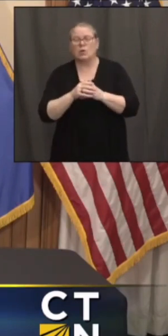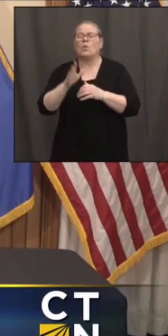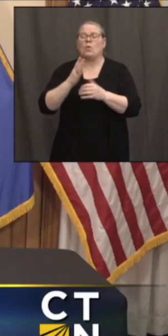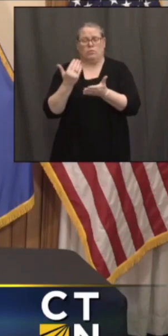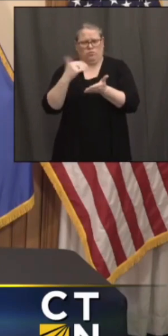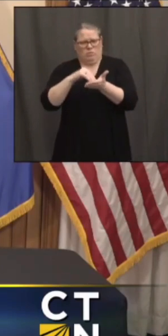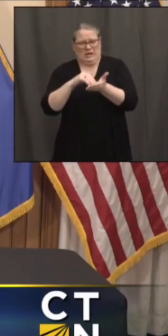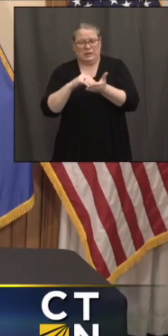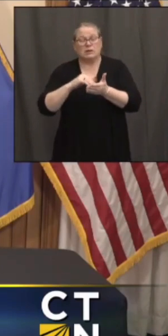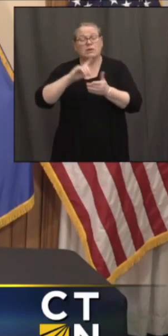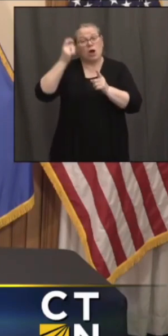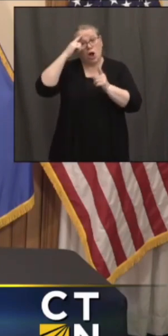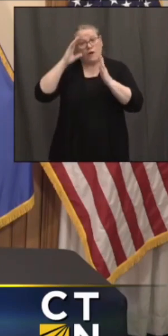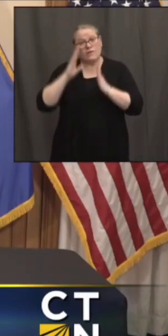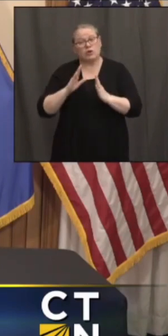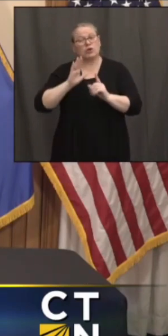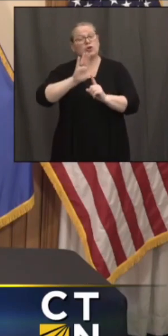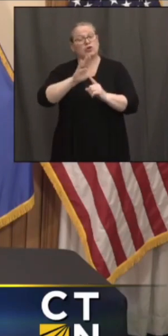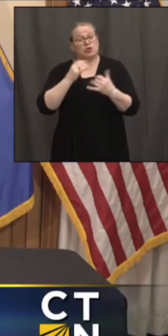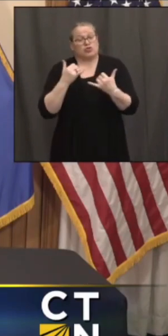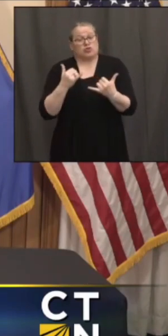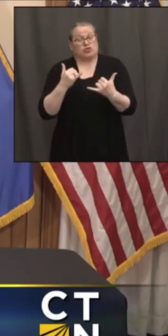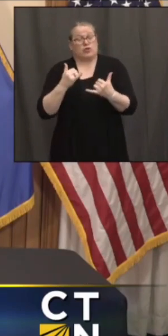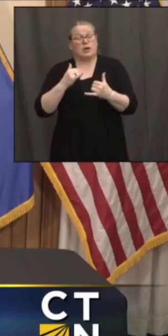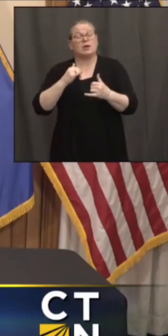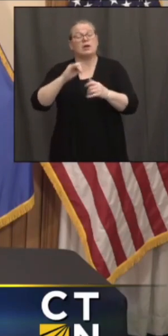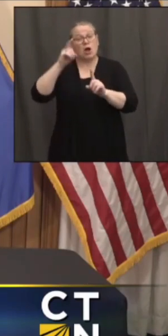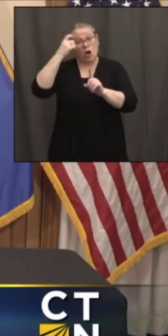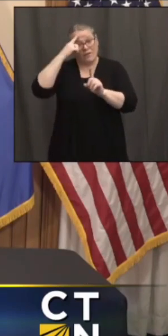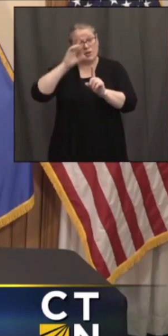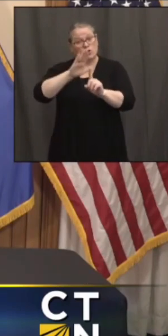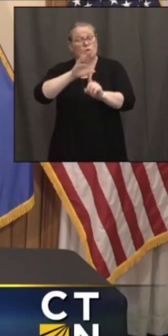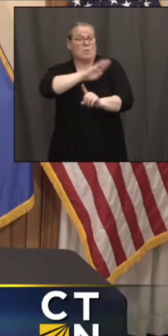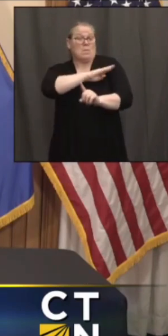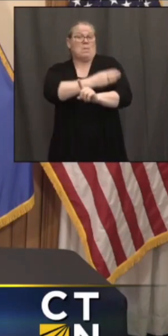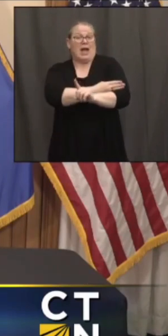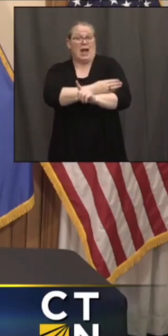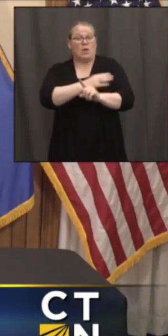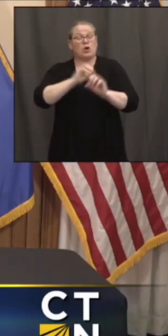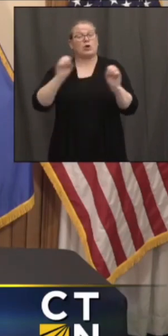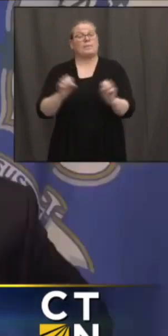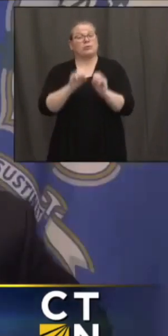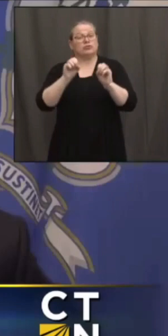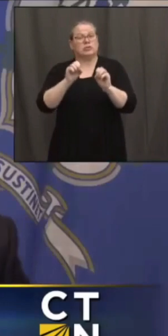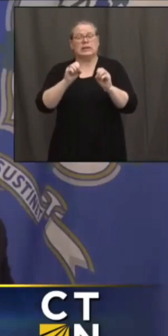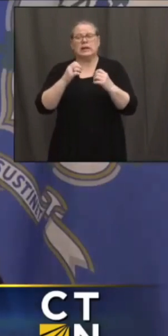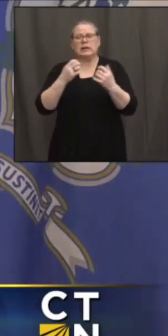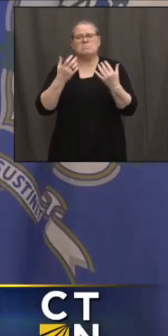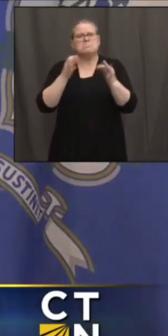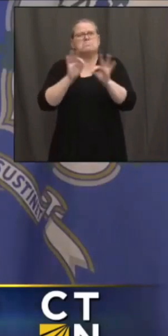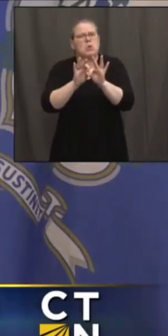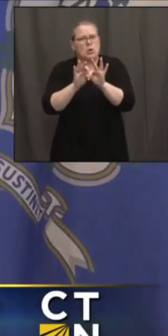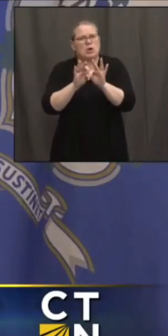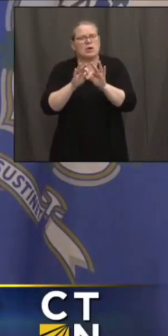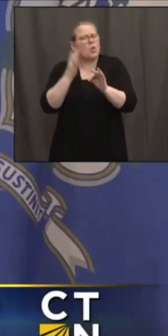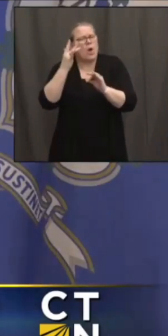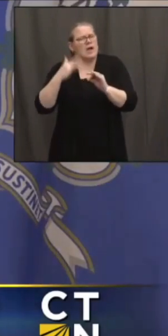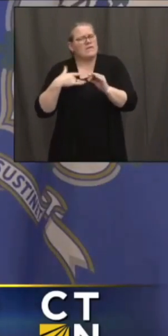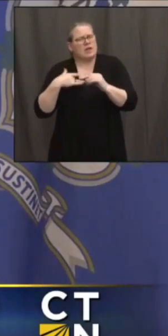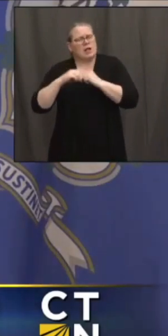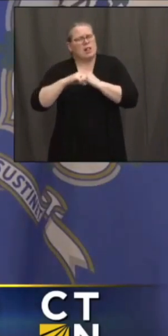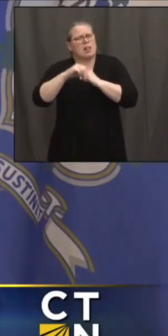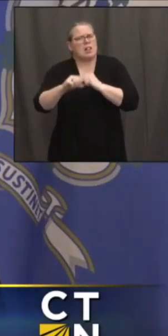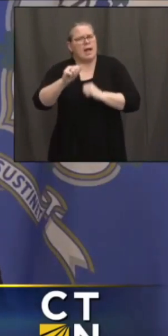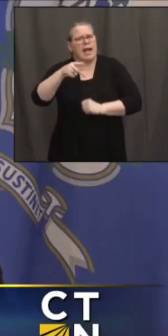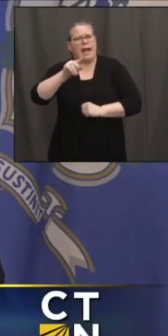you feel is so crucial that it needs to be extended to April 20th? Yeah, I don't know about clashing with other states, and this is